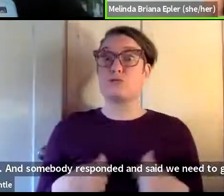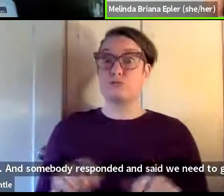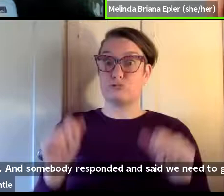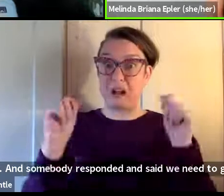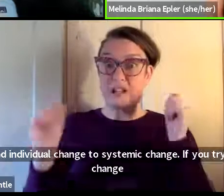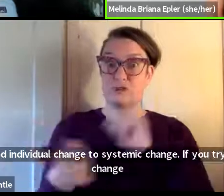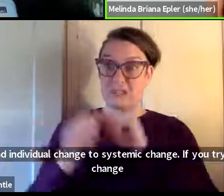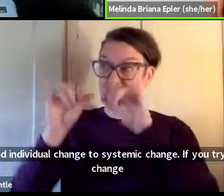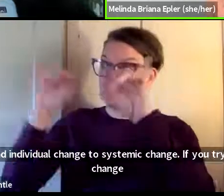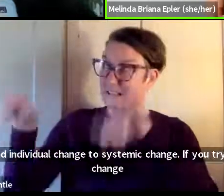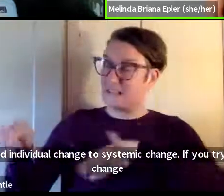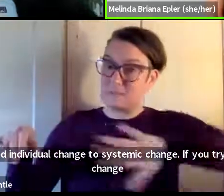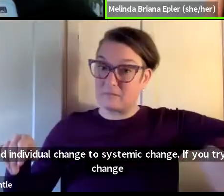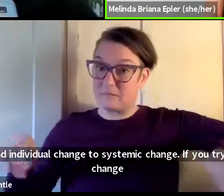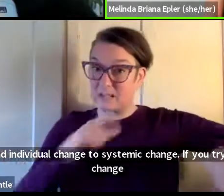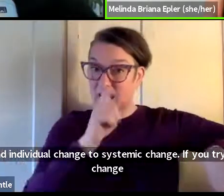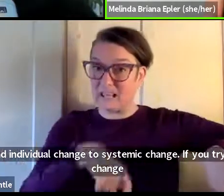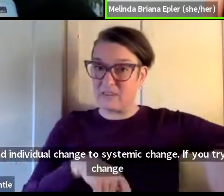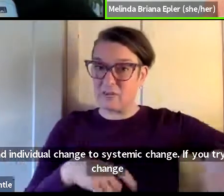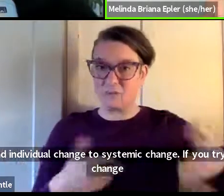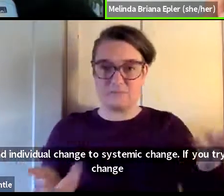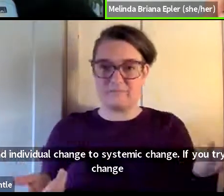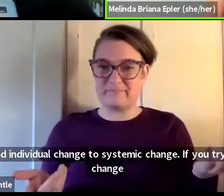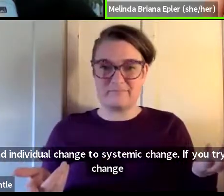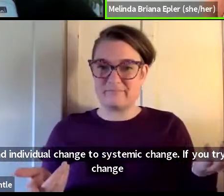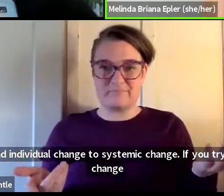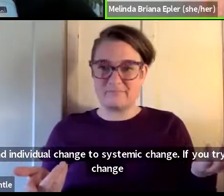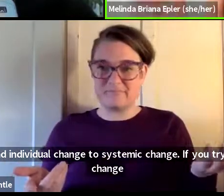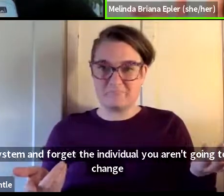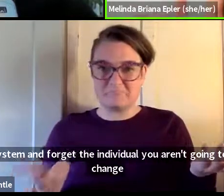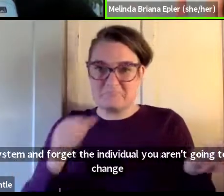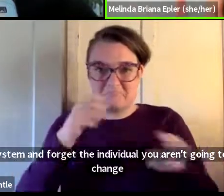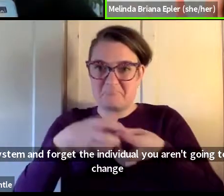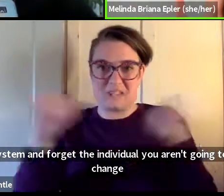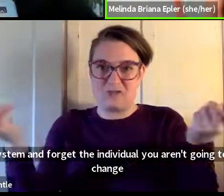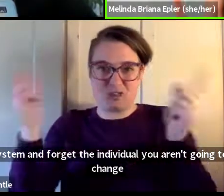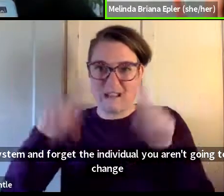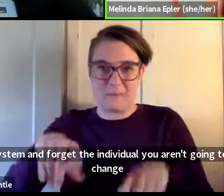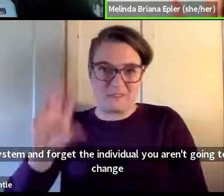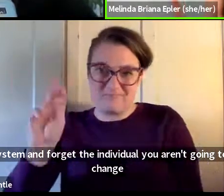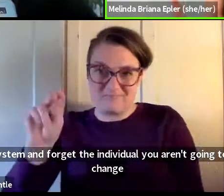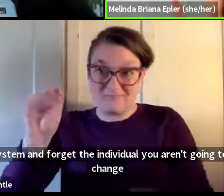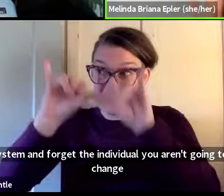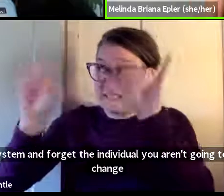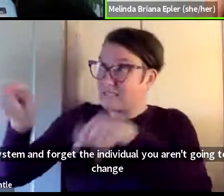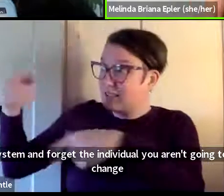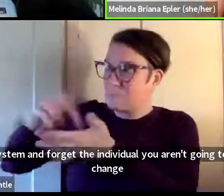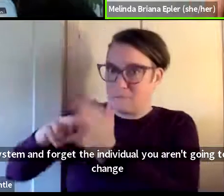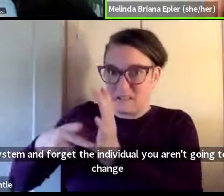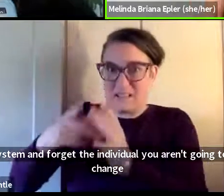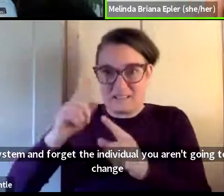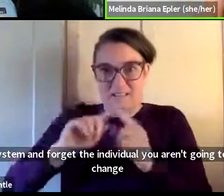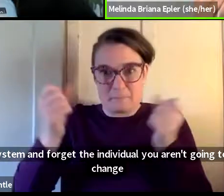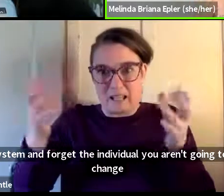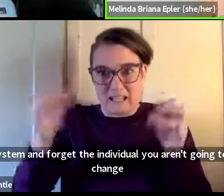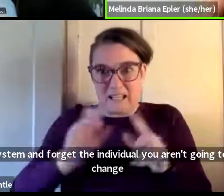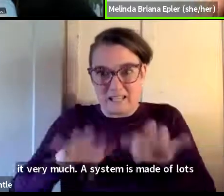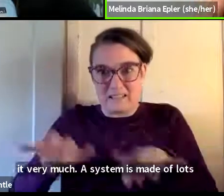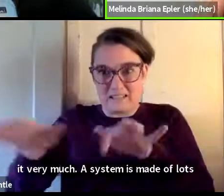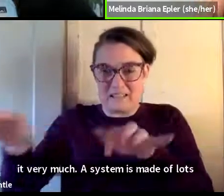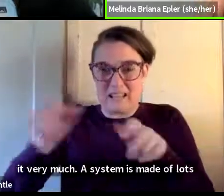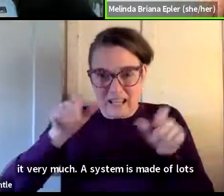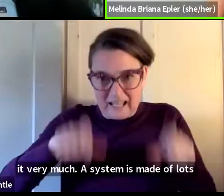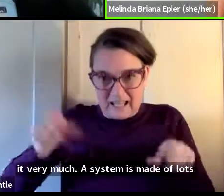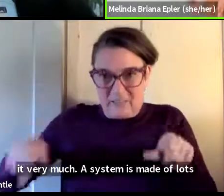the individual, you aren't going to change it very much. A system is made of lots of individuals, and individuals